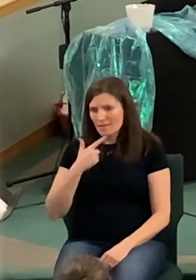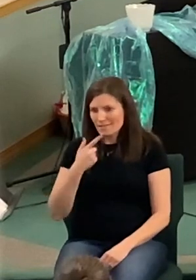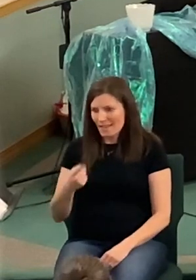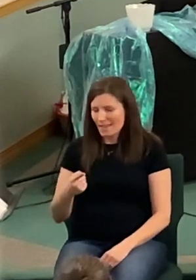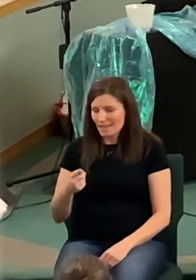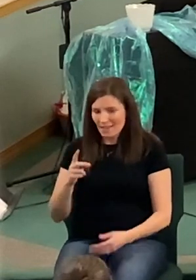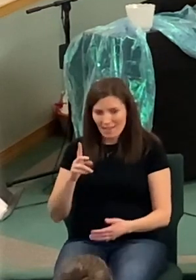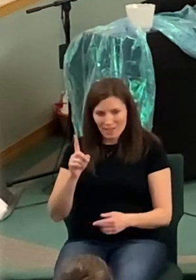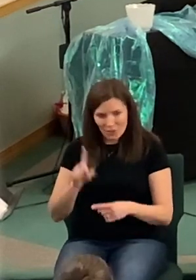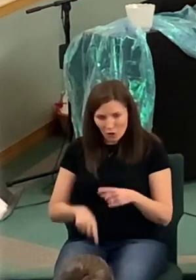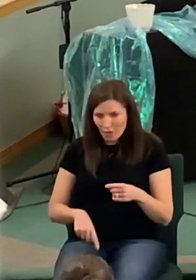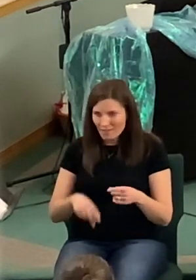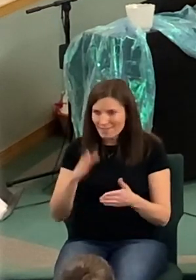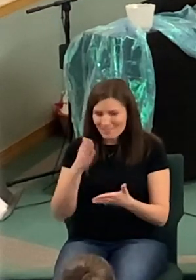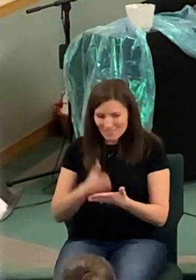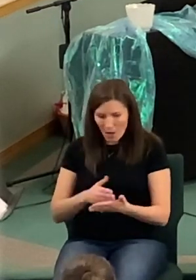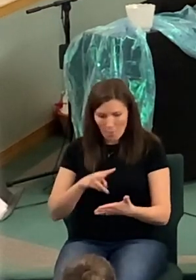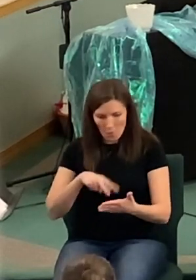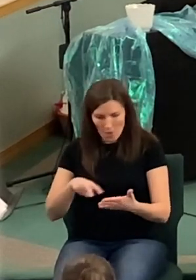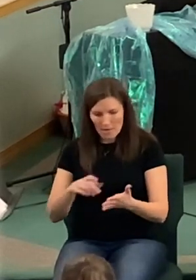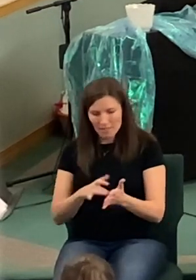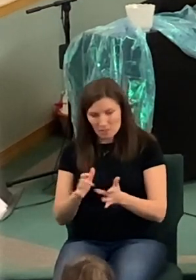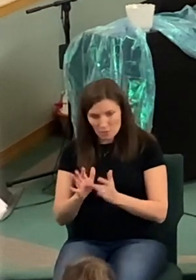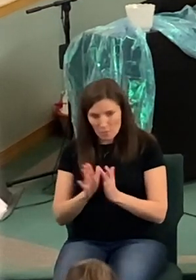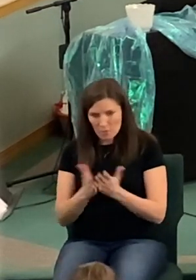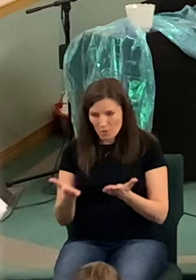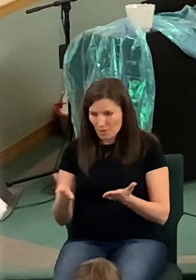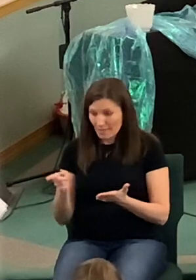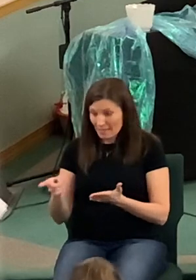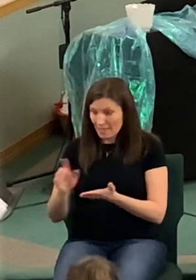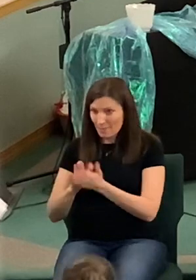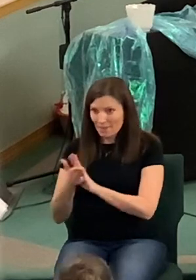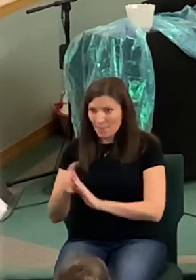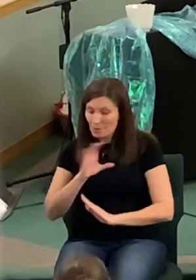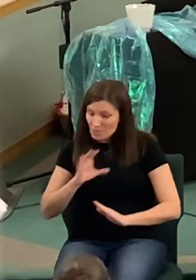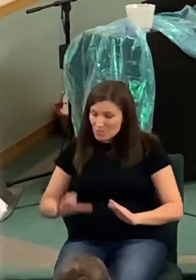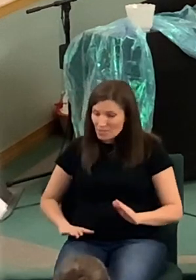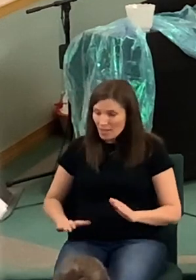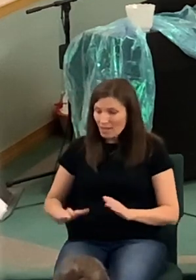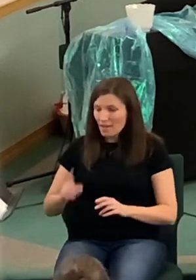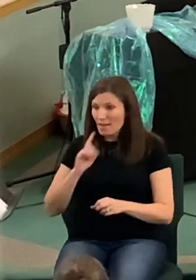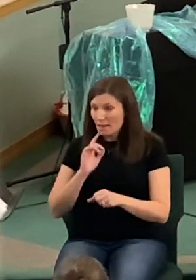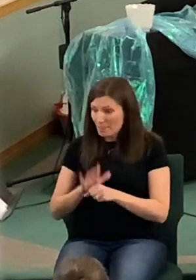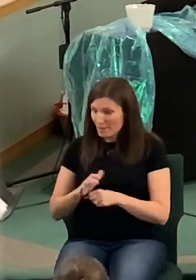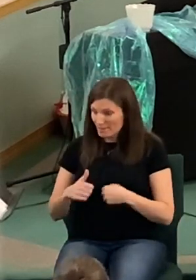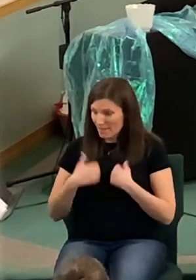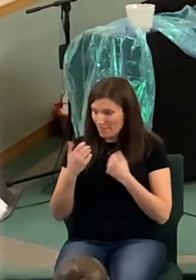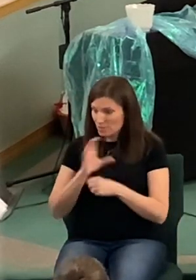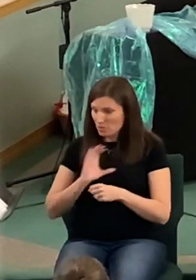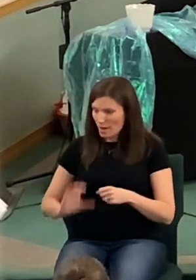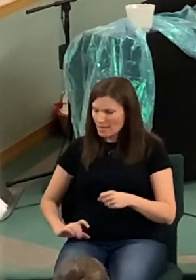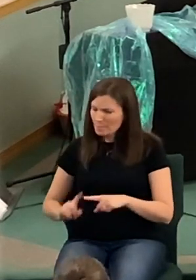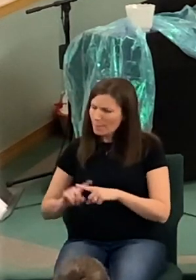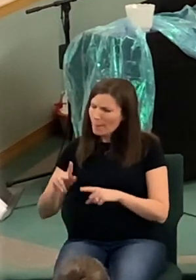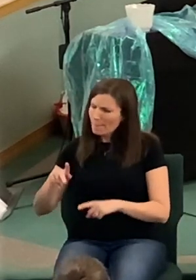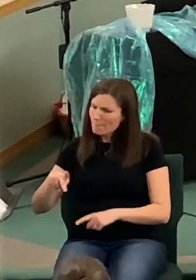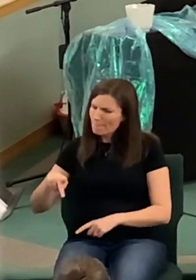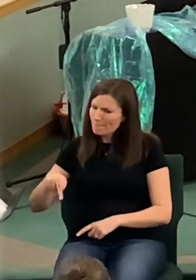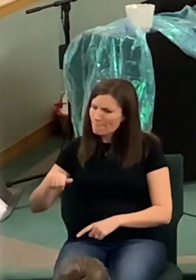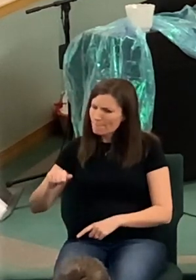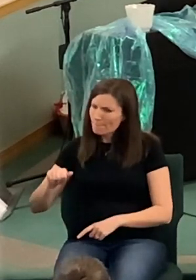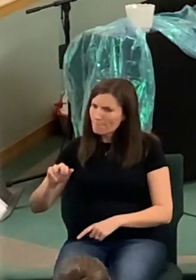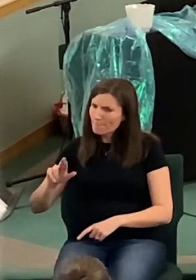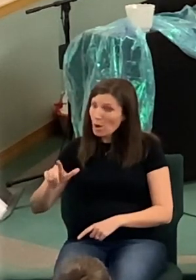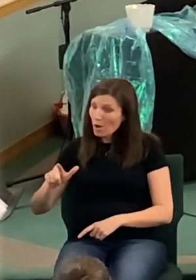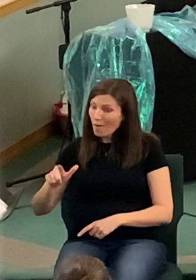Scripture. He became a Christian and believed in Jesus Christ and dedicated his life to Christ. But Paul also liked